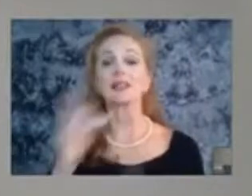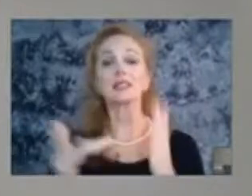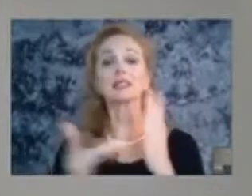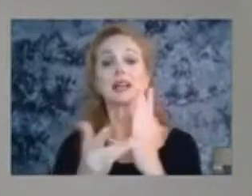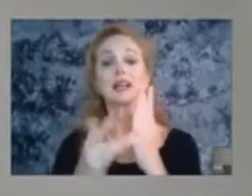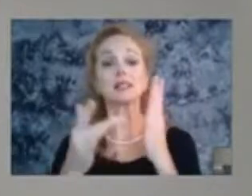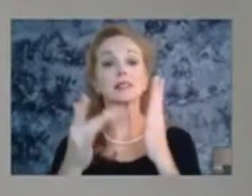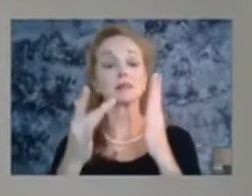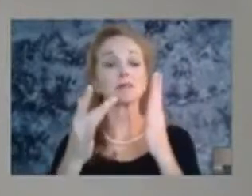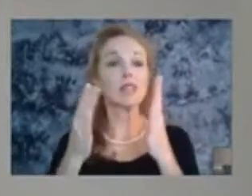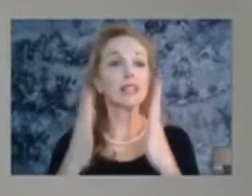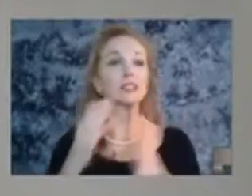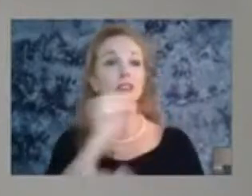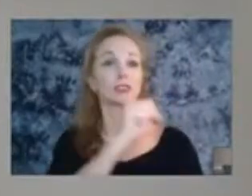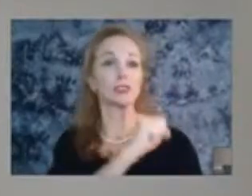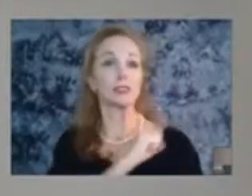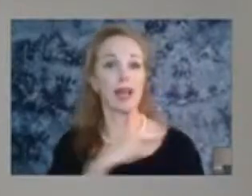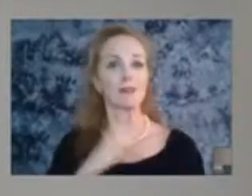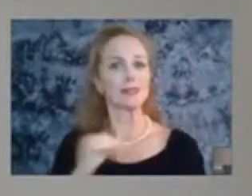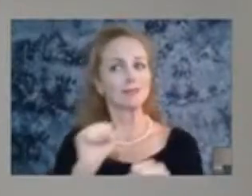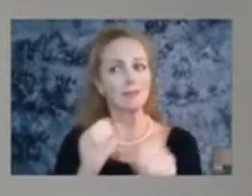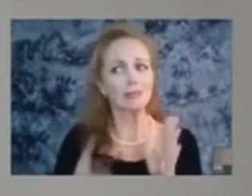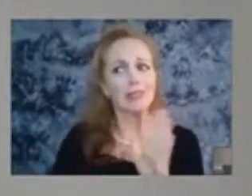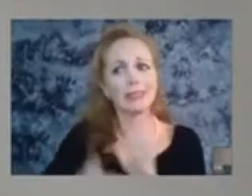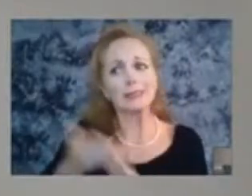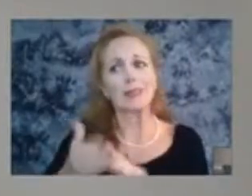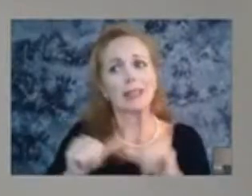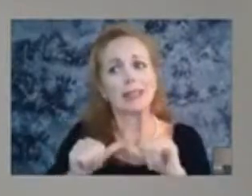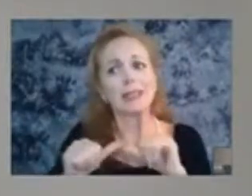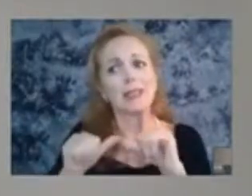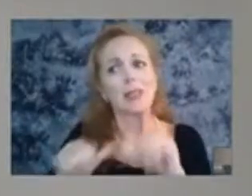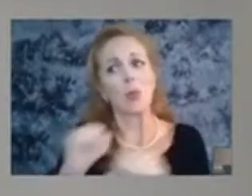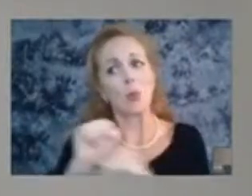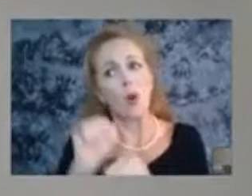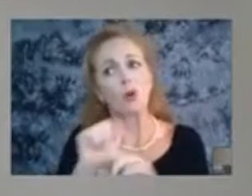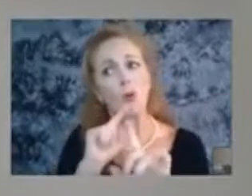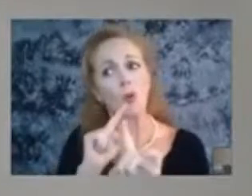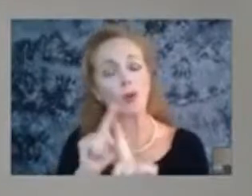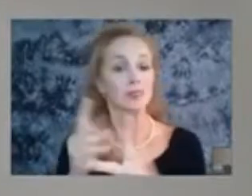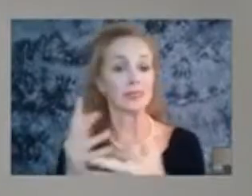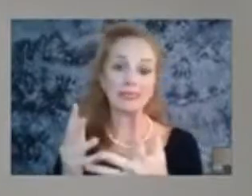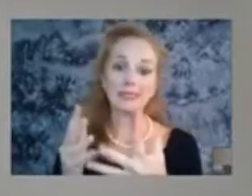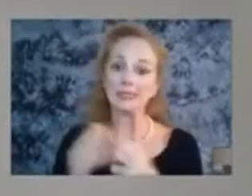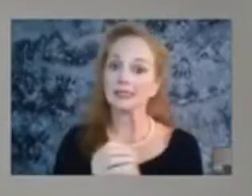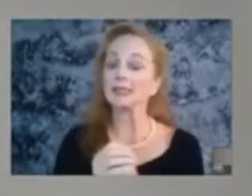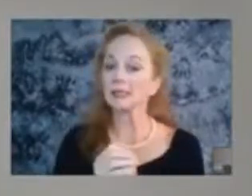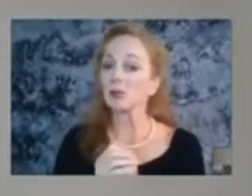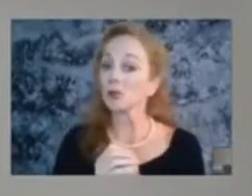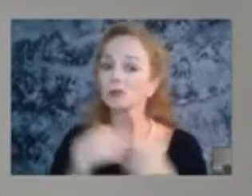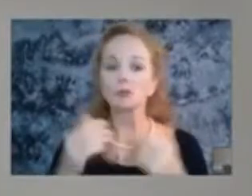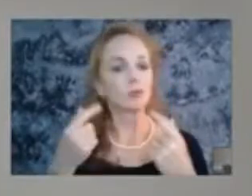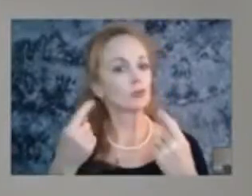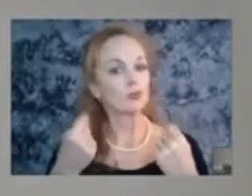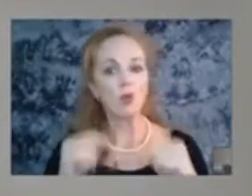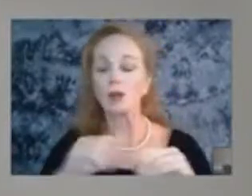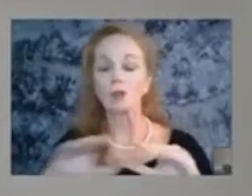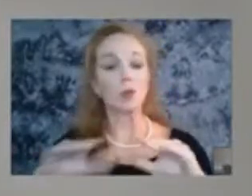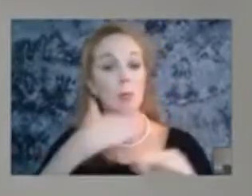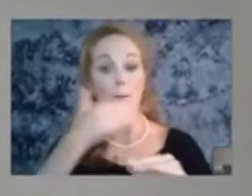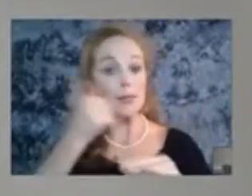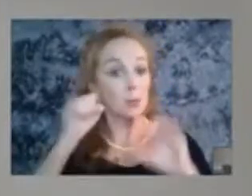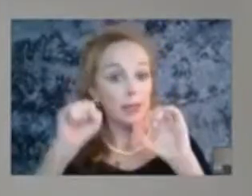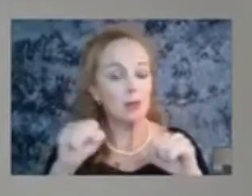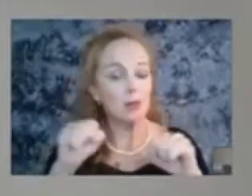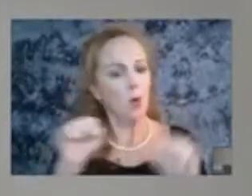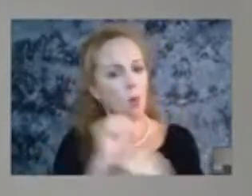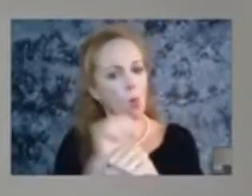with the work orders that Mr. Strain was asking about a while ago. But We're doing the very best that we can. We're pushing